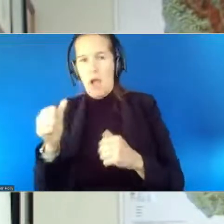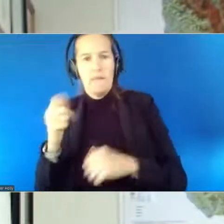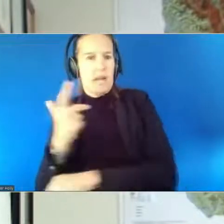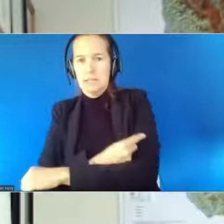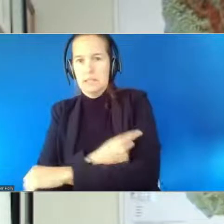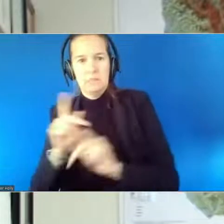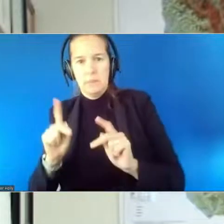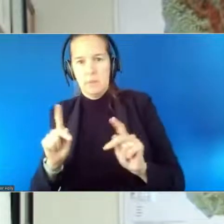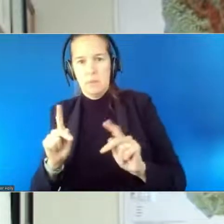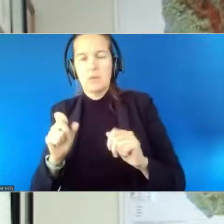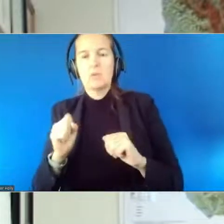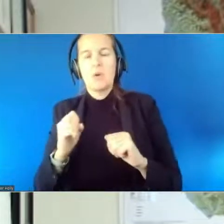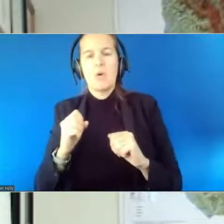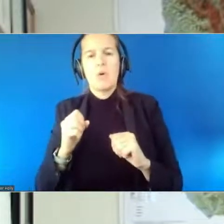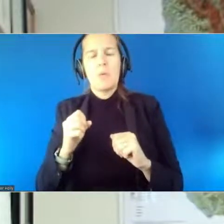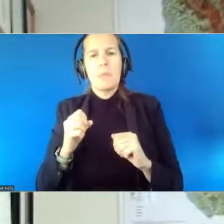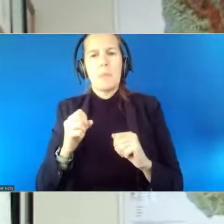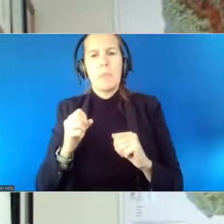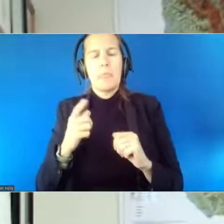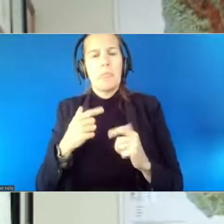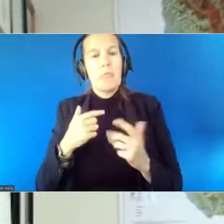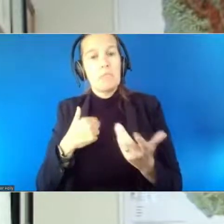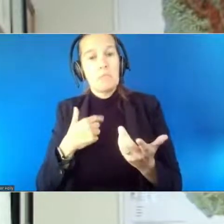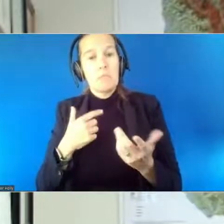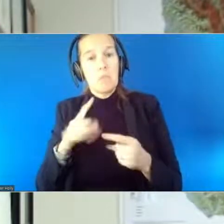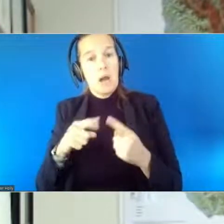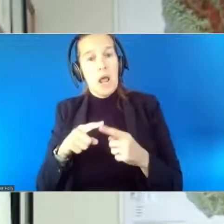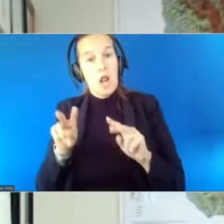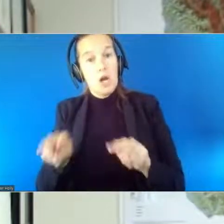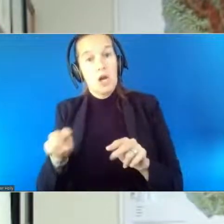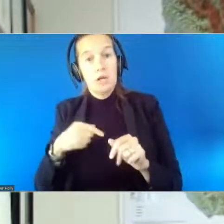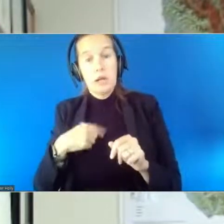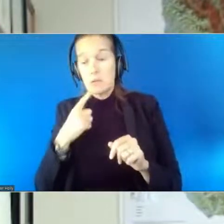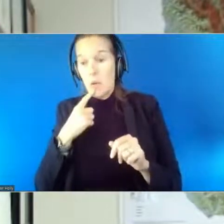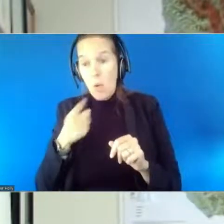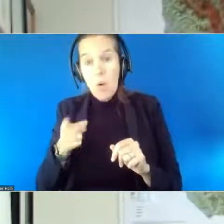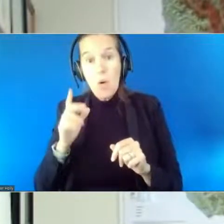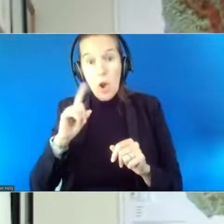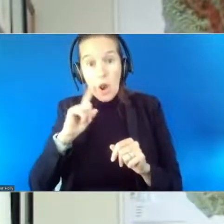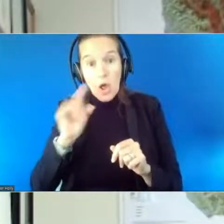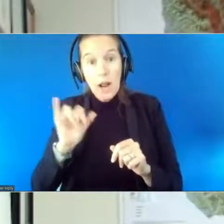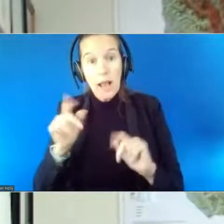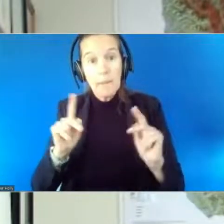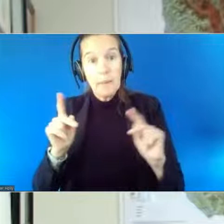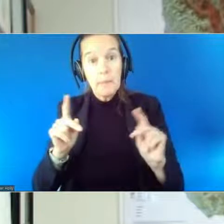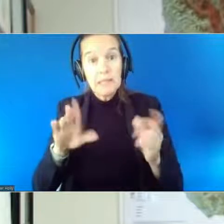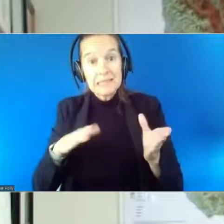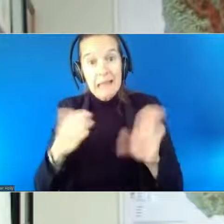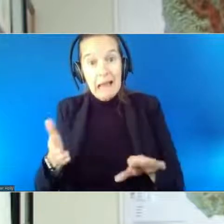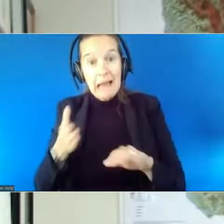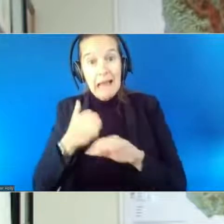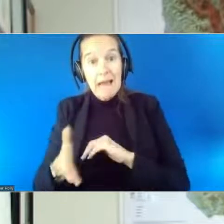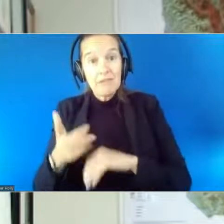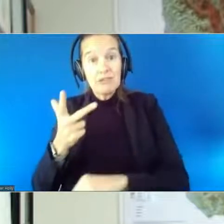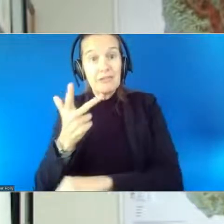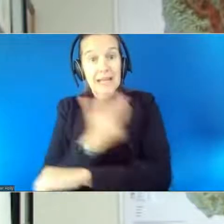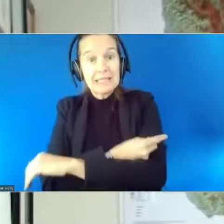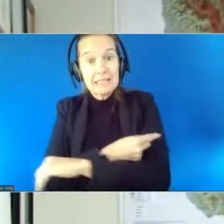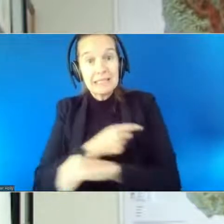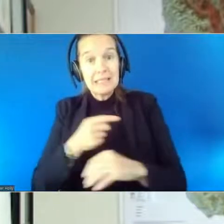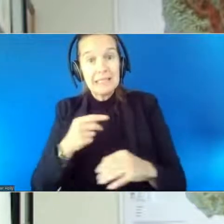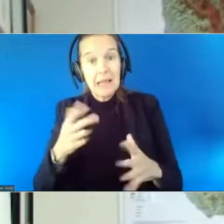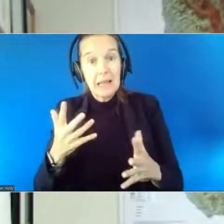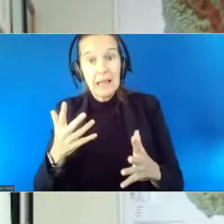wanted to see, well, my goodness, it does look like people are dying post-vaccination with COVID. And why was that? Well,